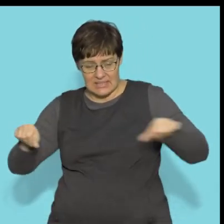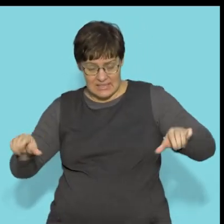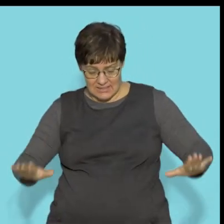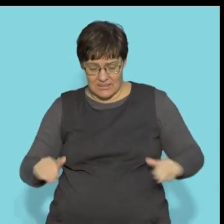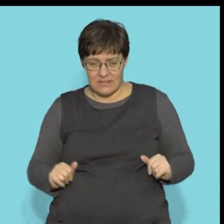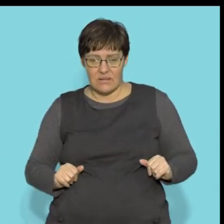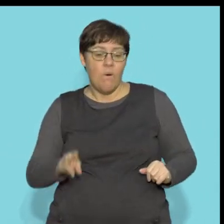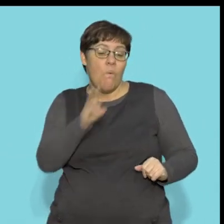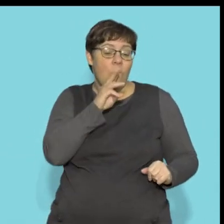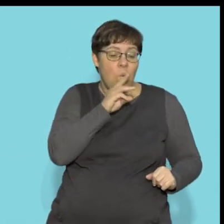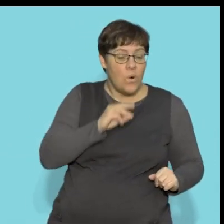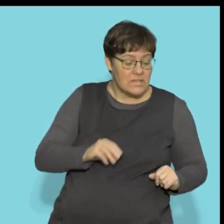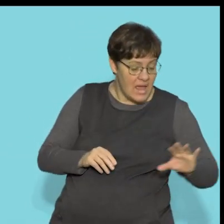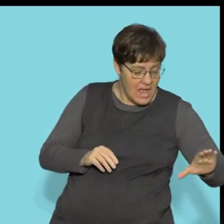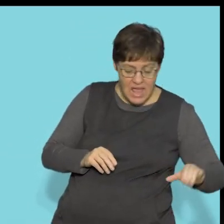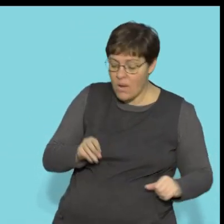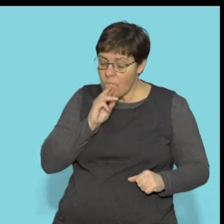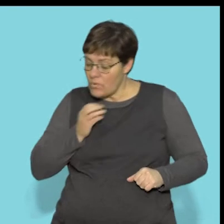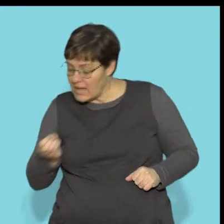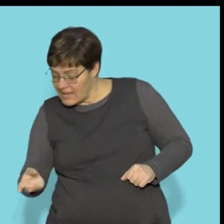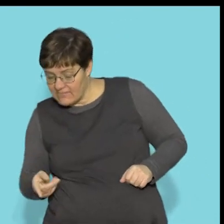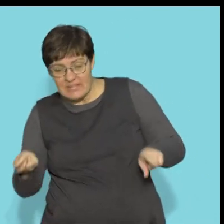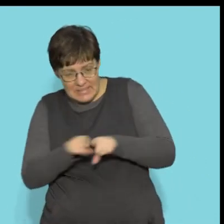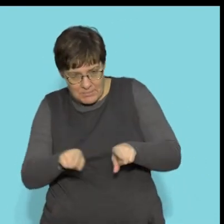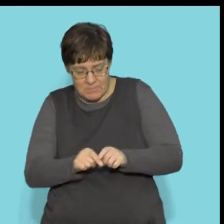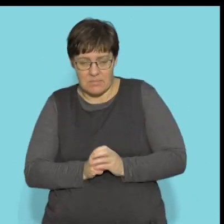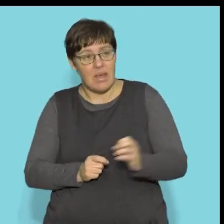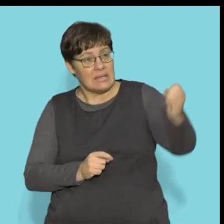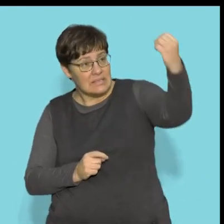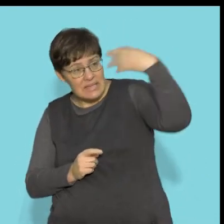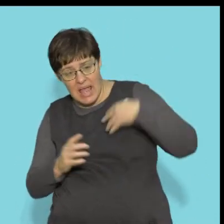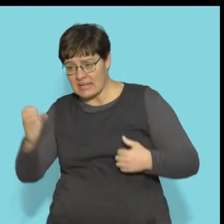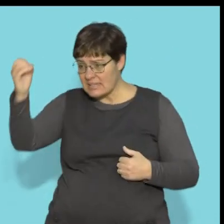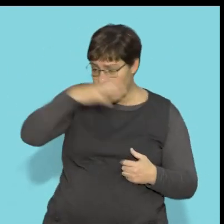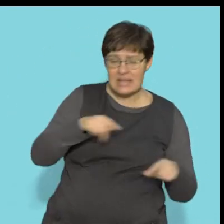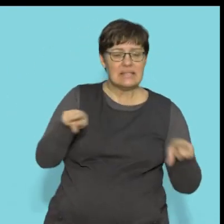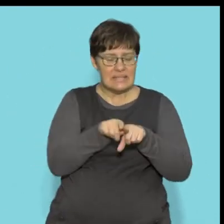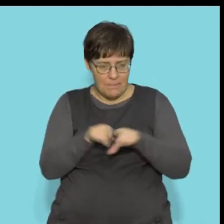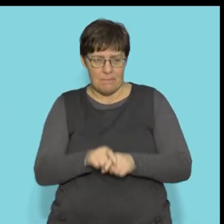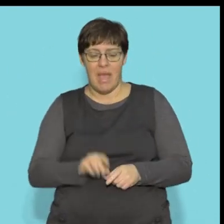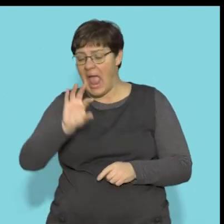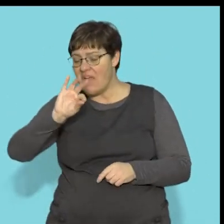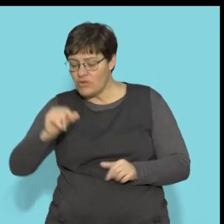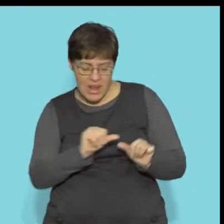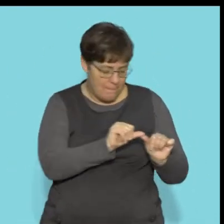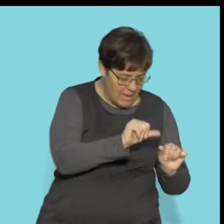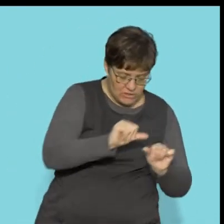of water. And she measured the heights every day. She